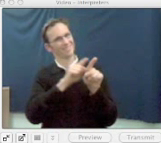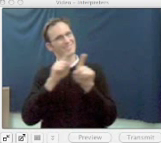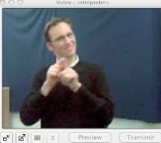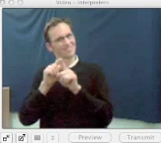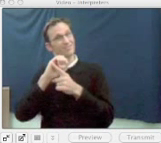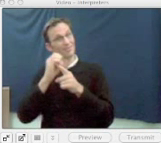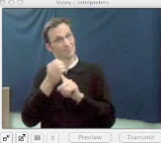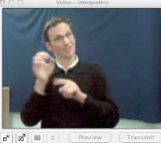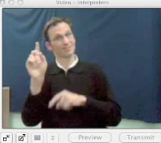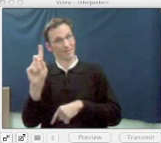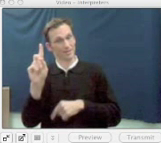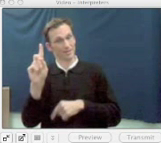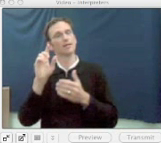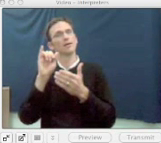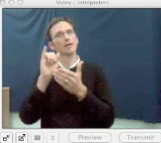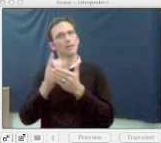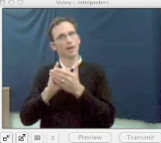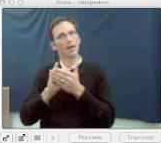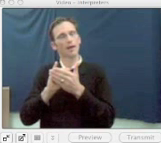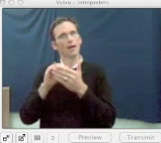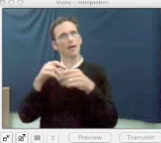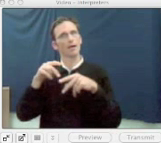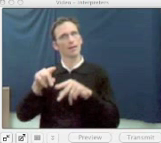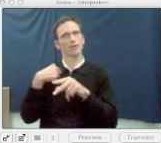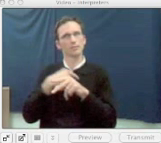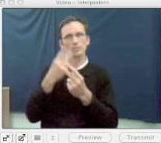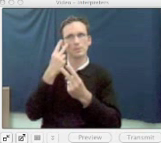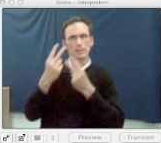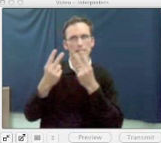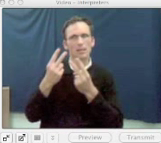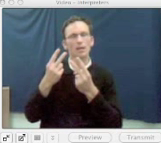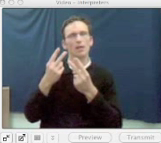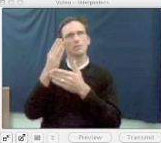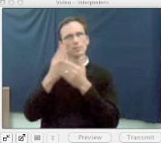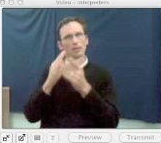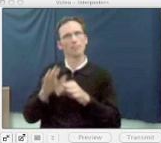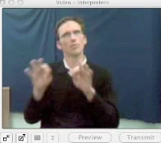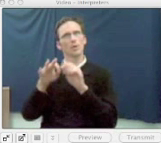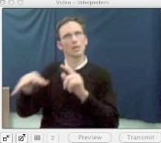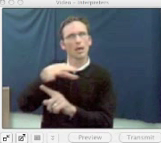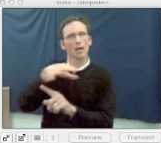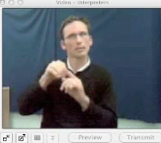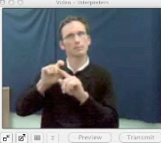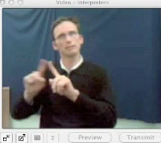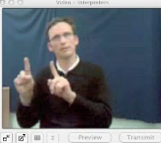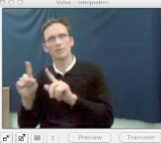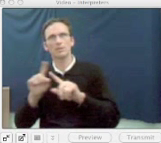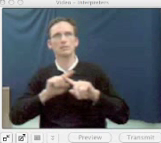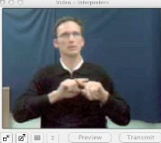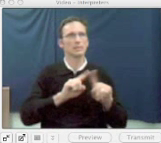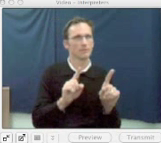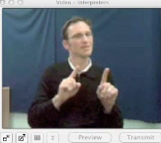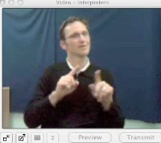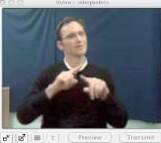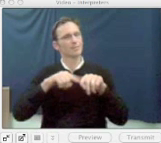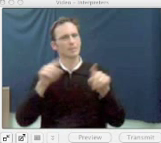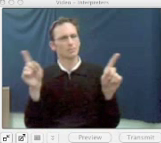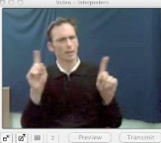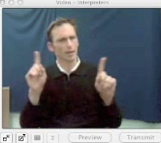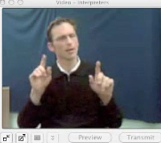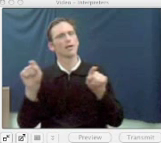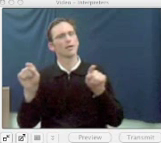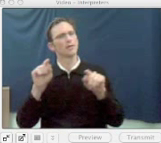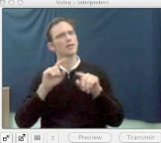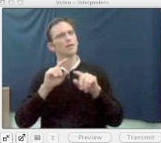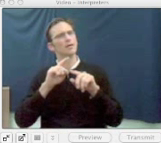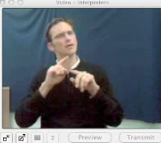certainly allows us to house some of those important contextual differences that are dictated by the setting, or, and more importantly, the goal of